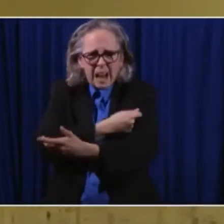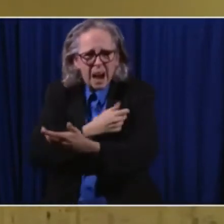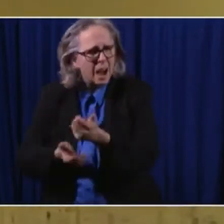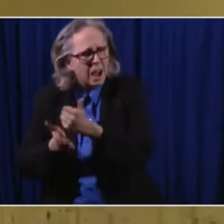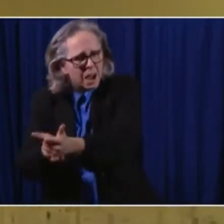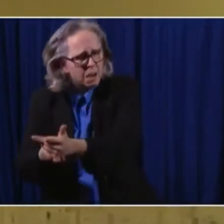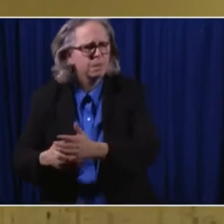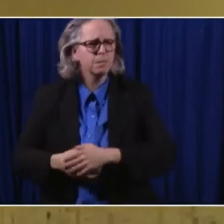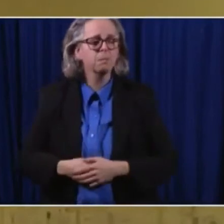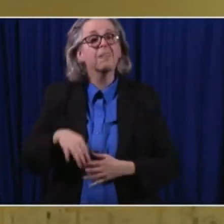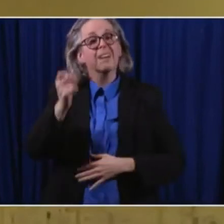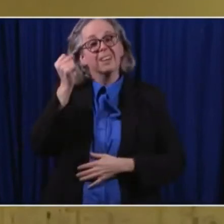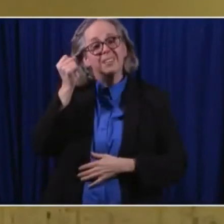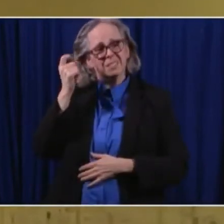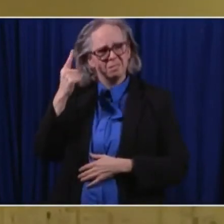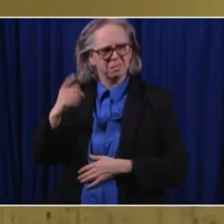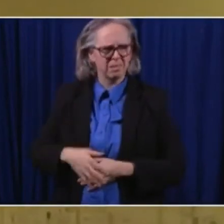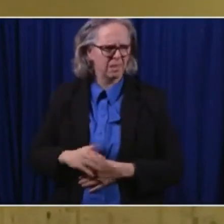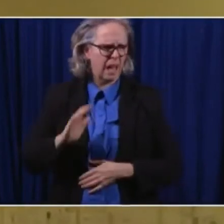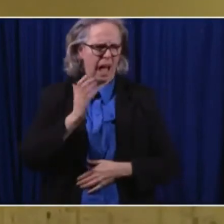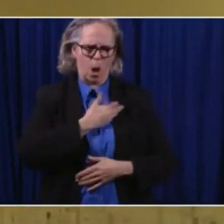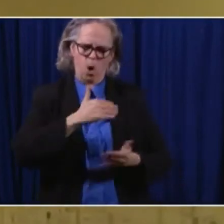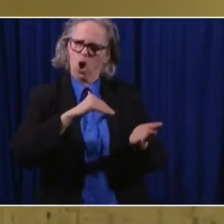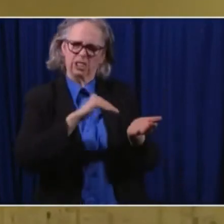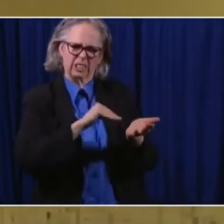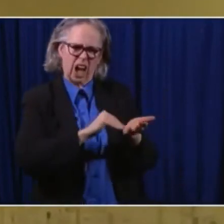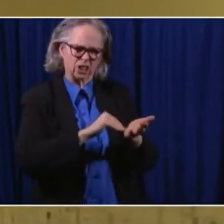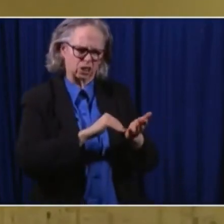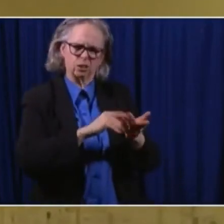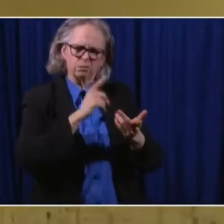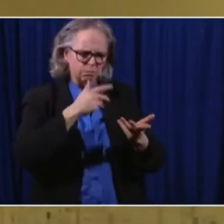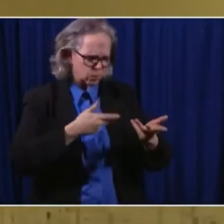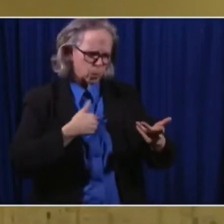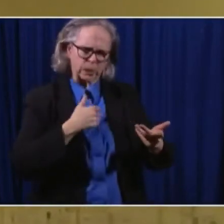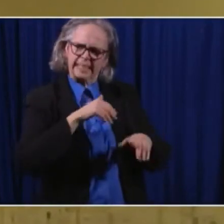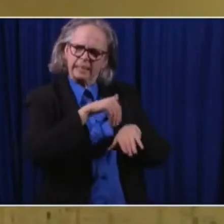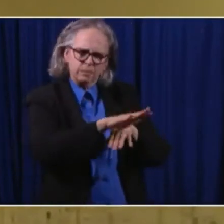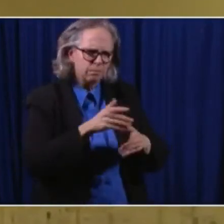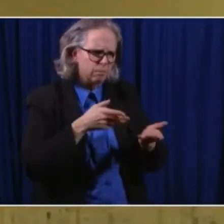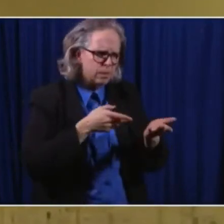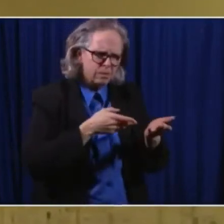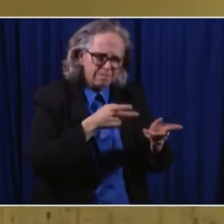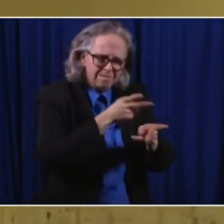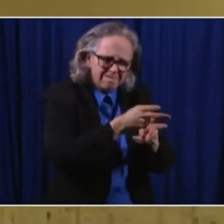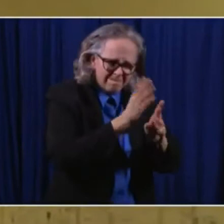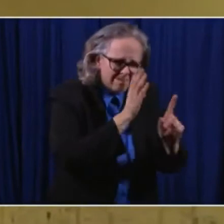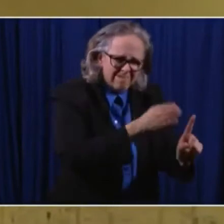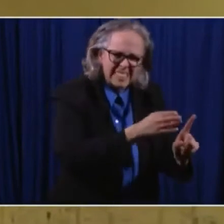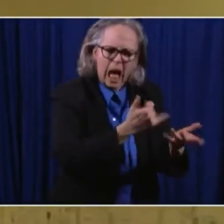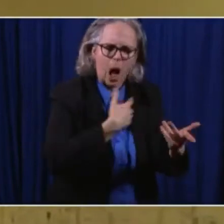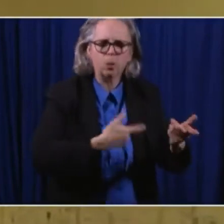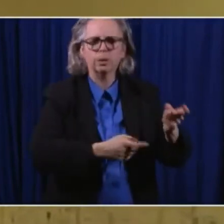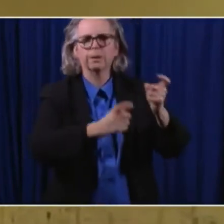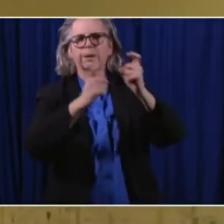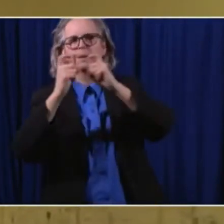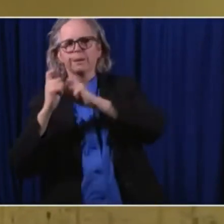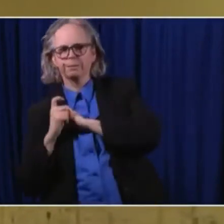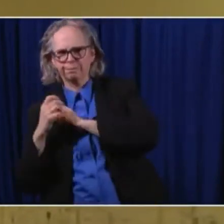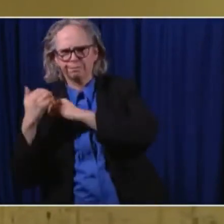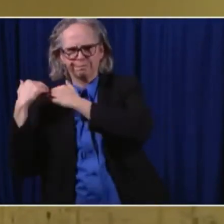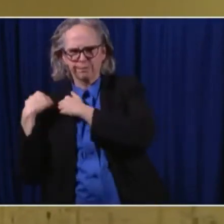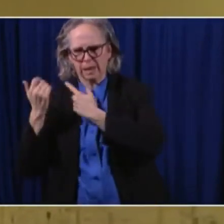treatment directly to the population. But this is significant because not only does it give us more flexibility as we figure out how to get the population